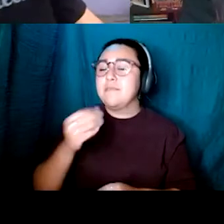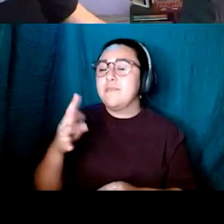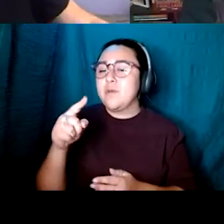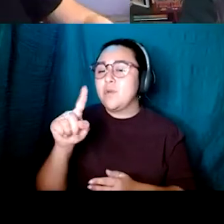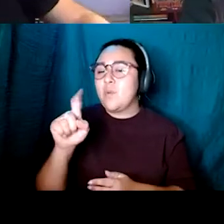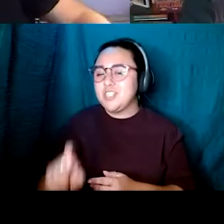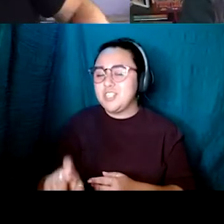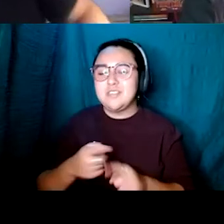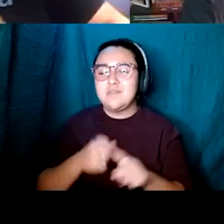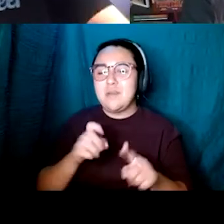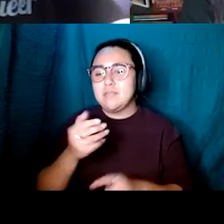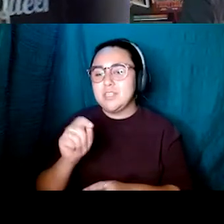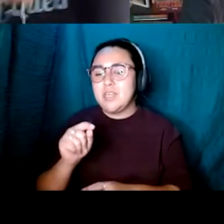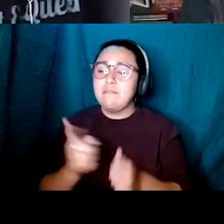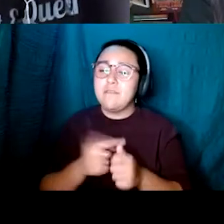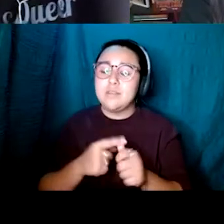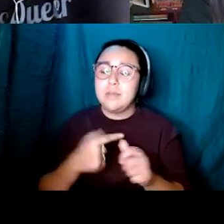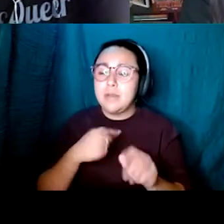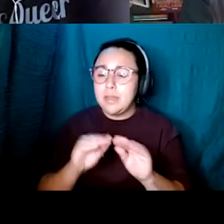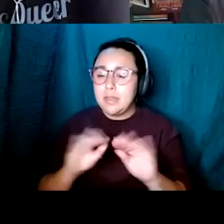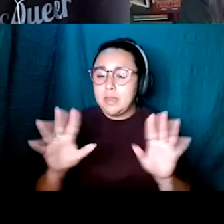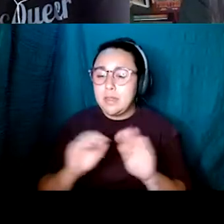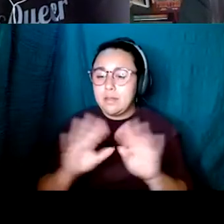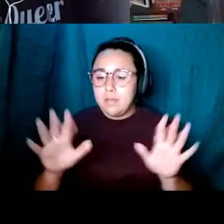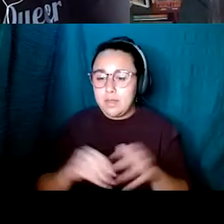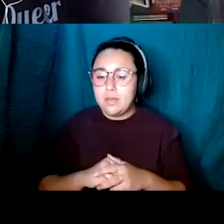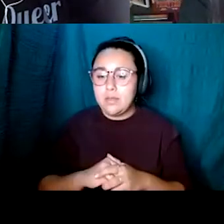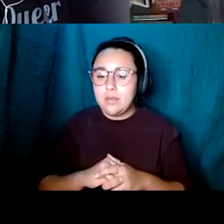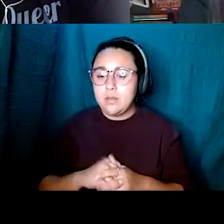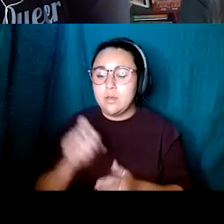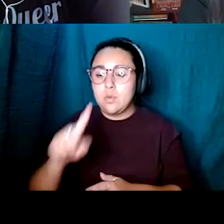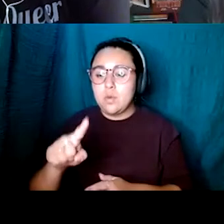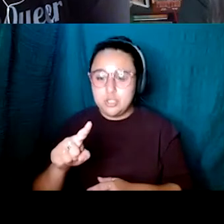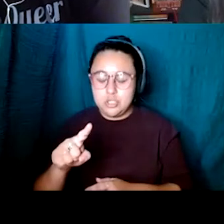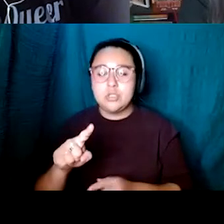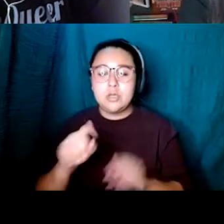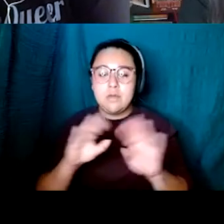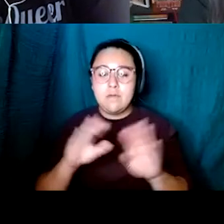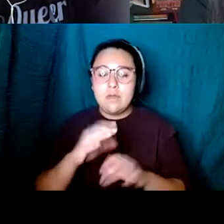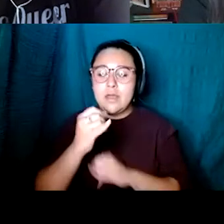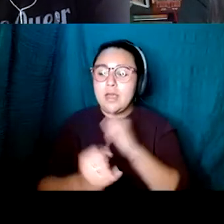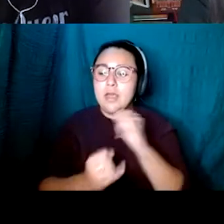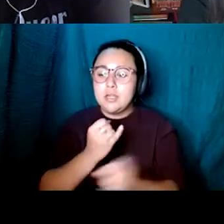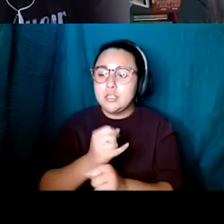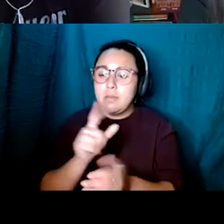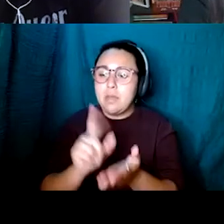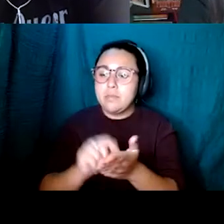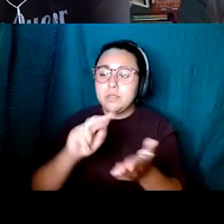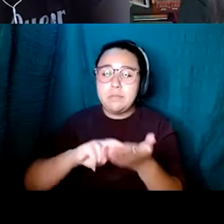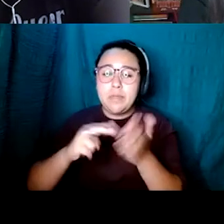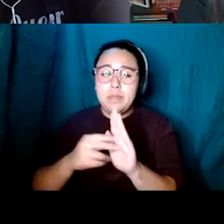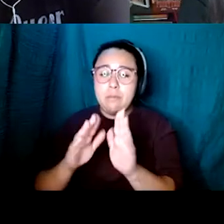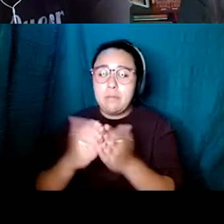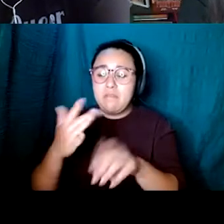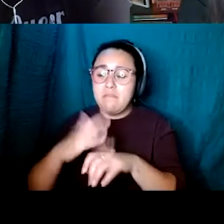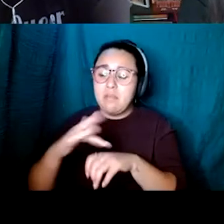chat. Well, first of all, we want to clarify, what a question about clarifying whether the international publication meant that the book is actually available